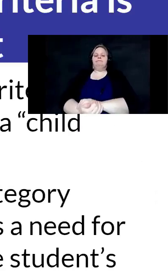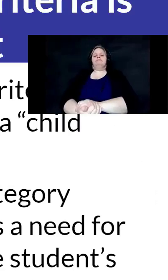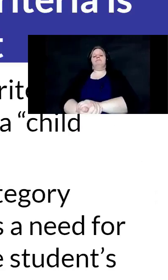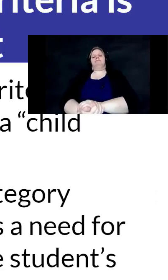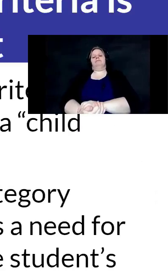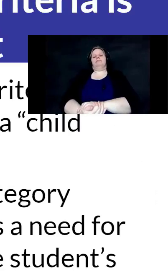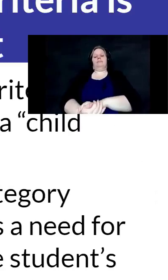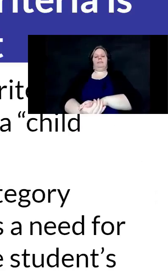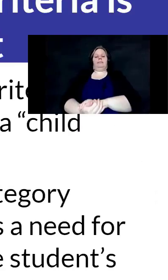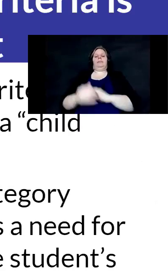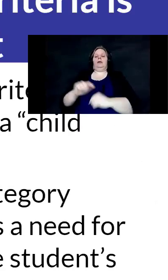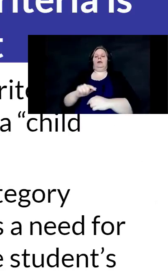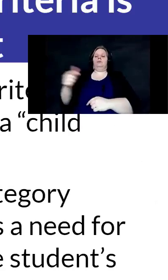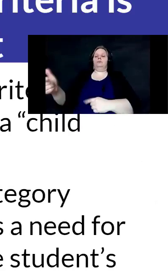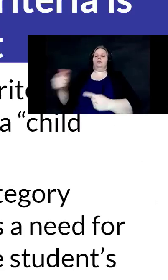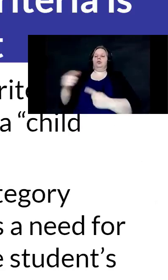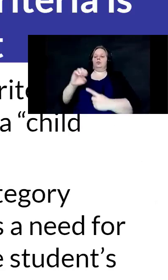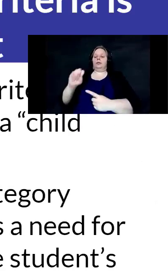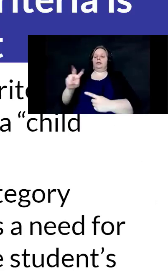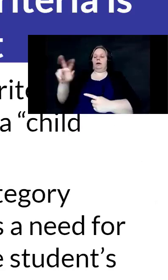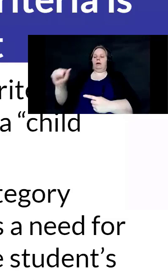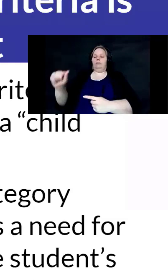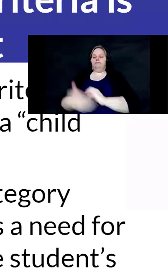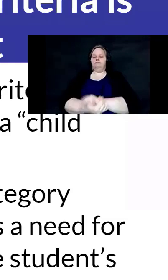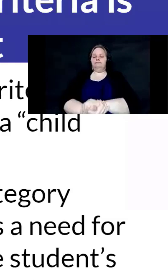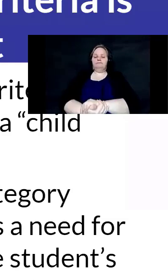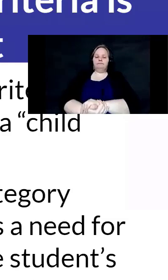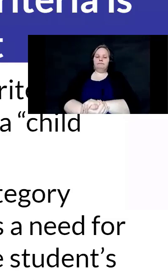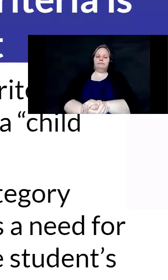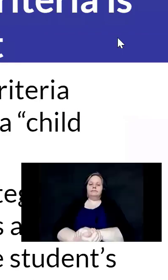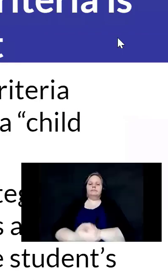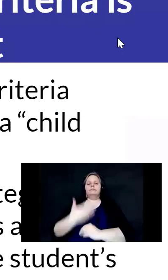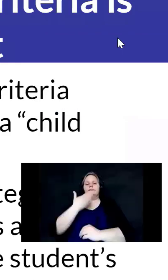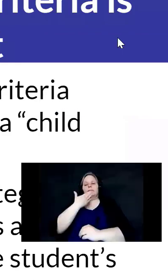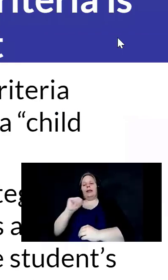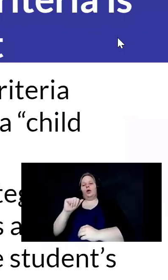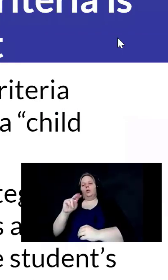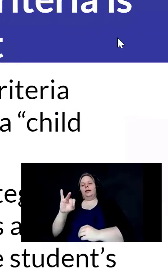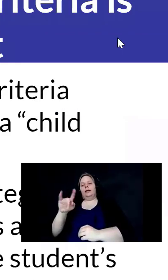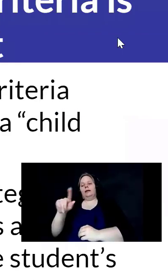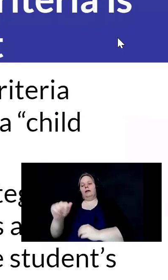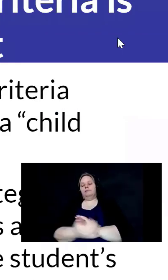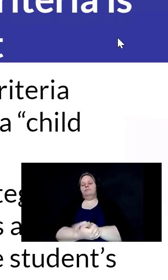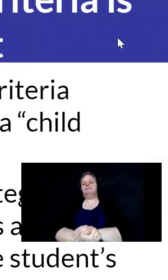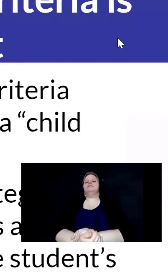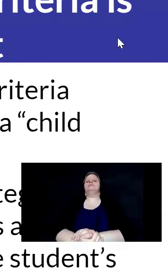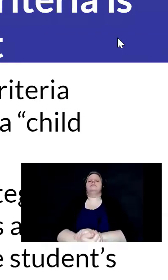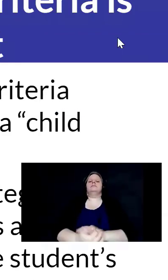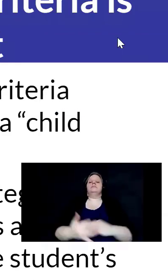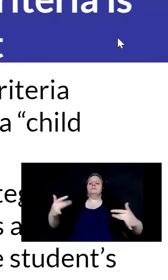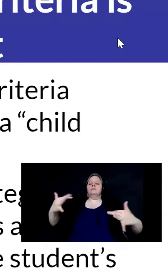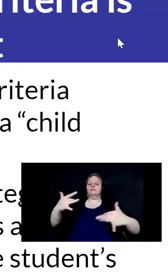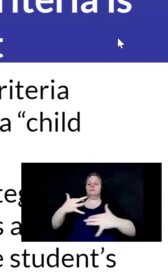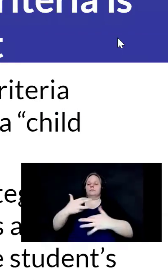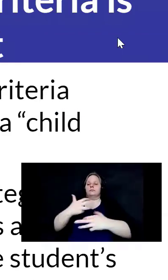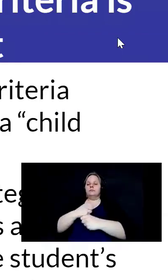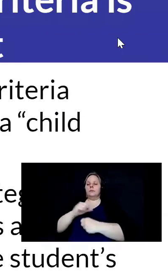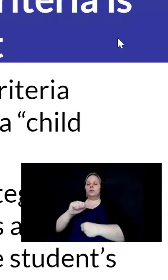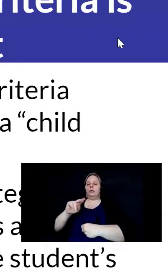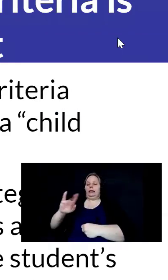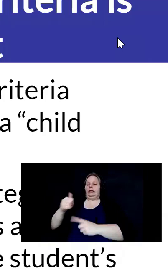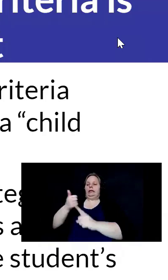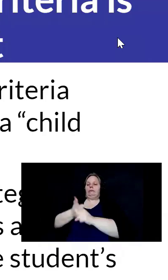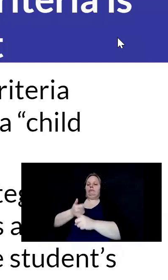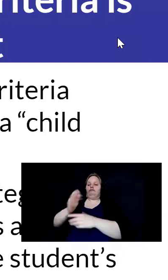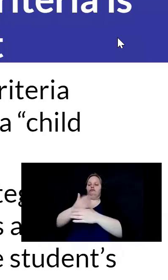And now I'll turn it over to Eva. Thank you, Anita. To summarize what Anita shared,